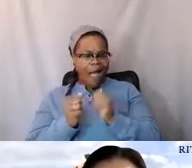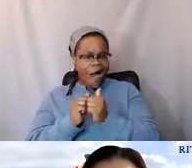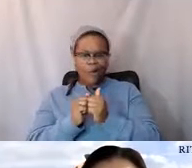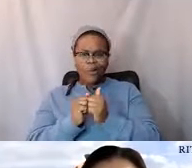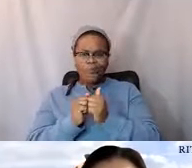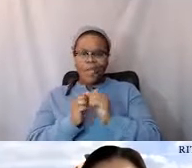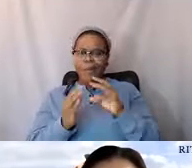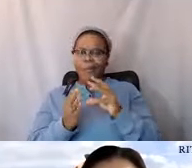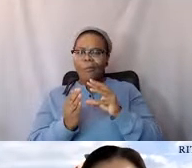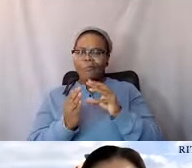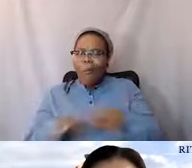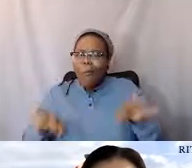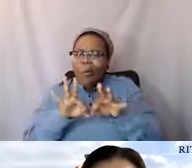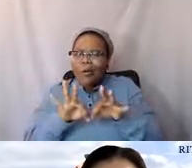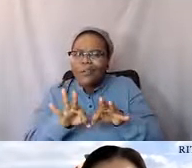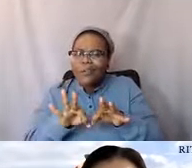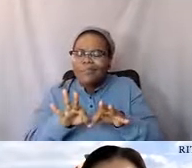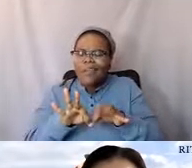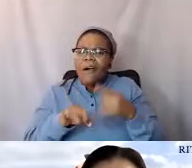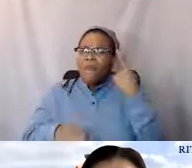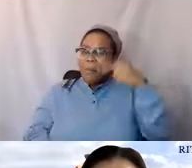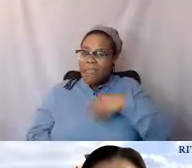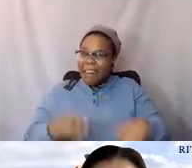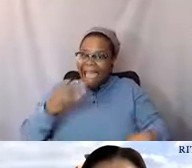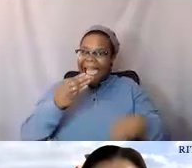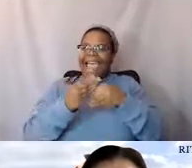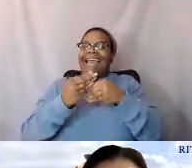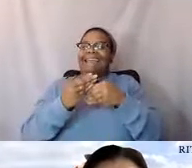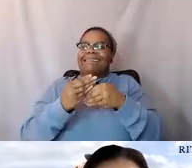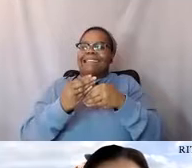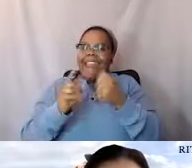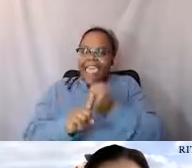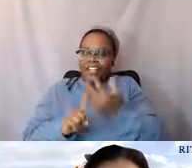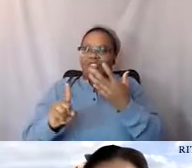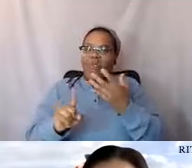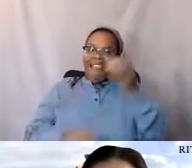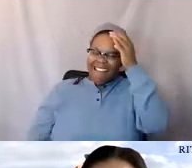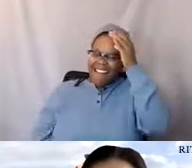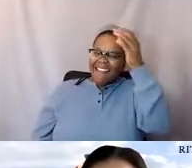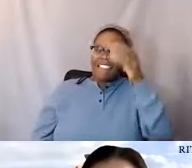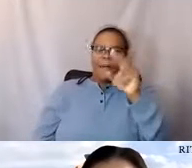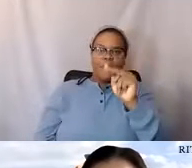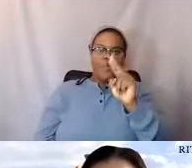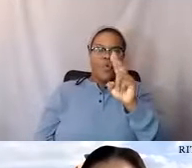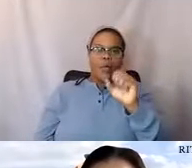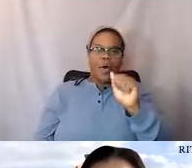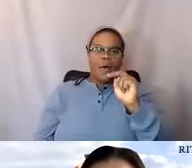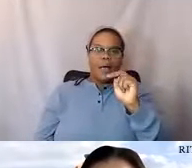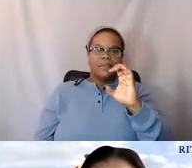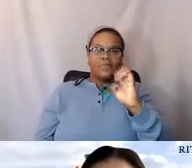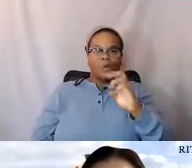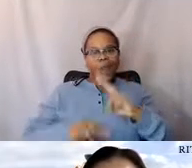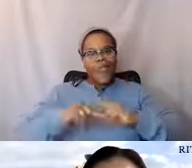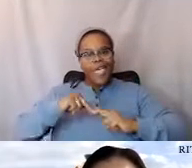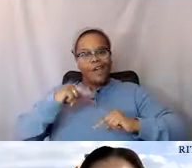And for me, it adds that extra, I think, you know, Taj, you mentioned the concept of nuance and an extra layer, that there's